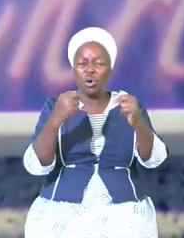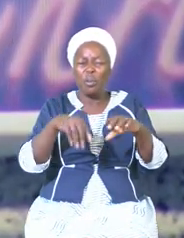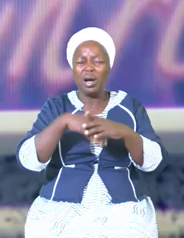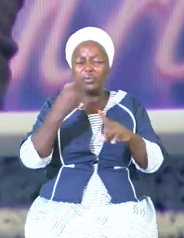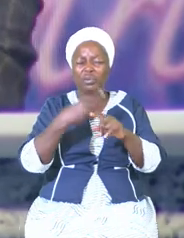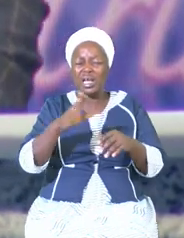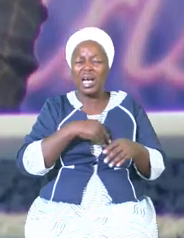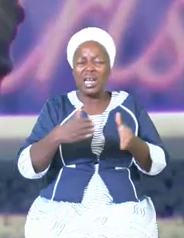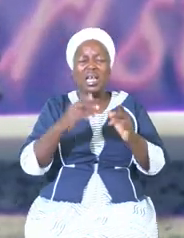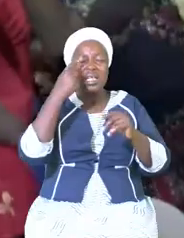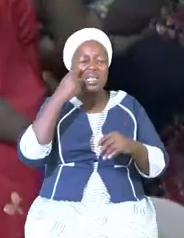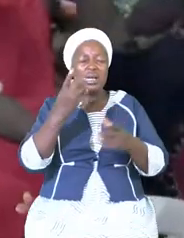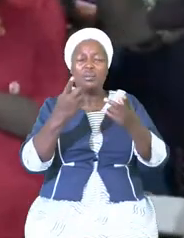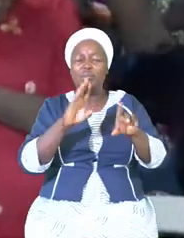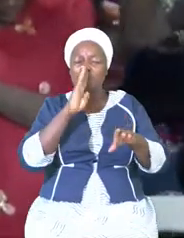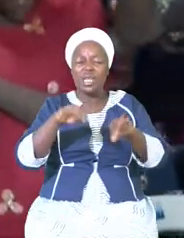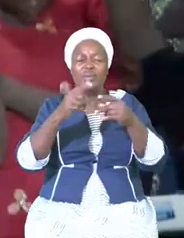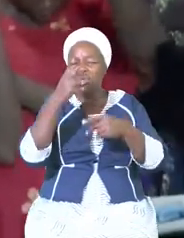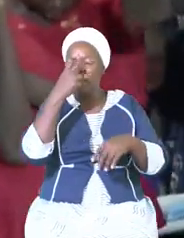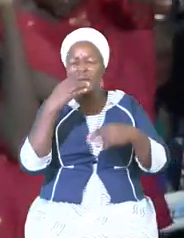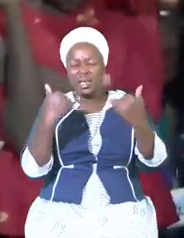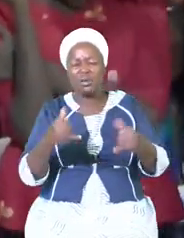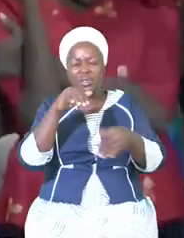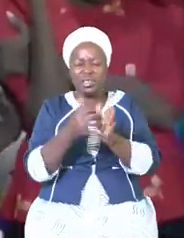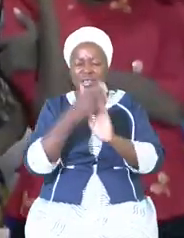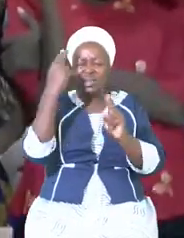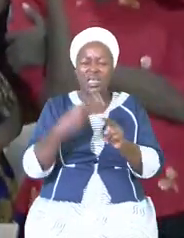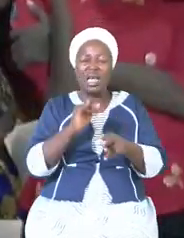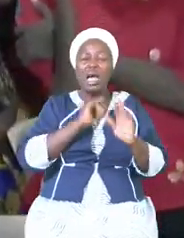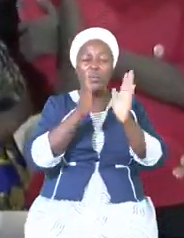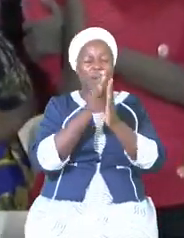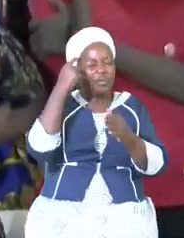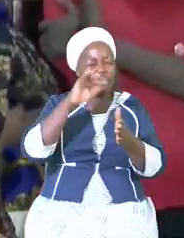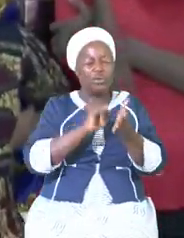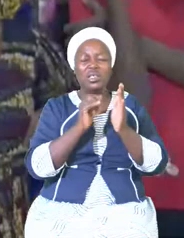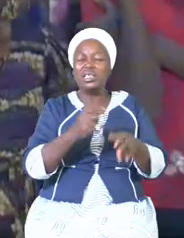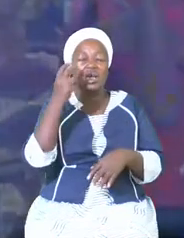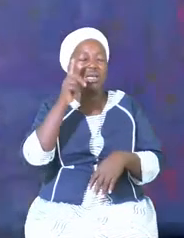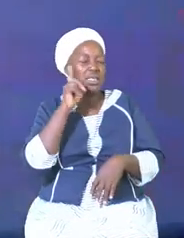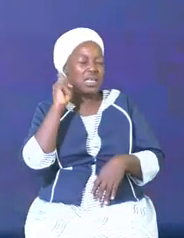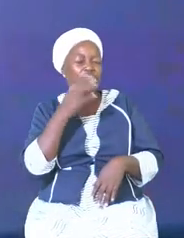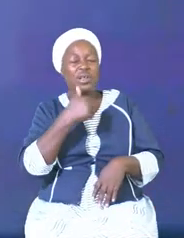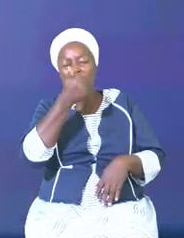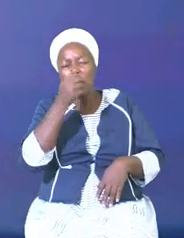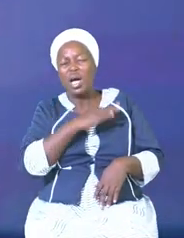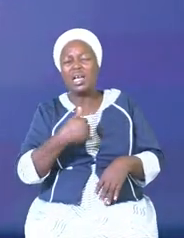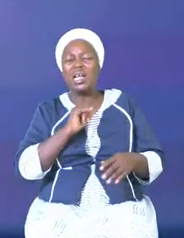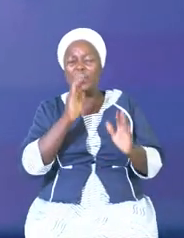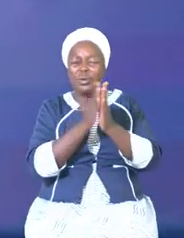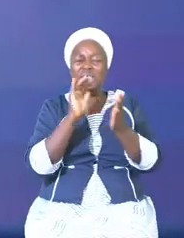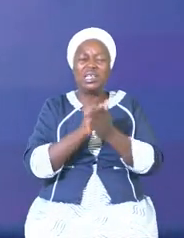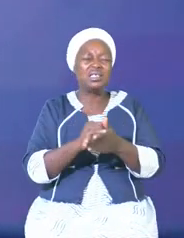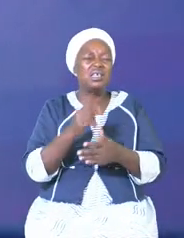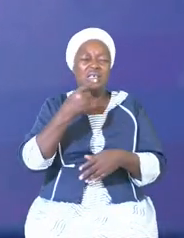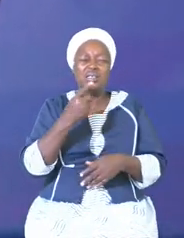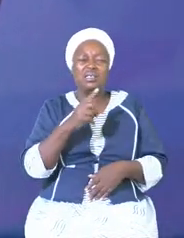blind in Jesus' name. I pray for those who are deaf and dumb, and I pray that sound will enter your